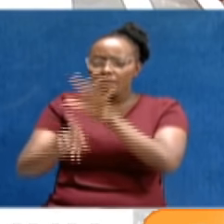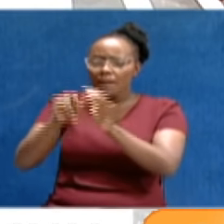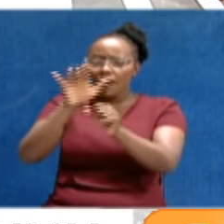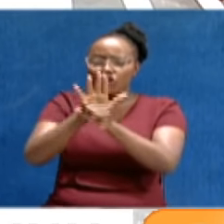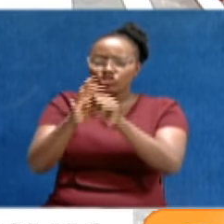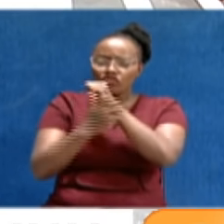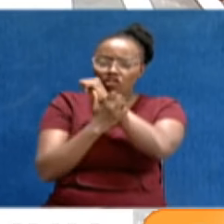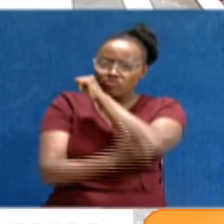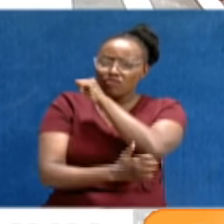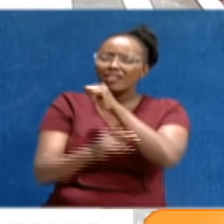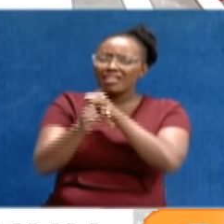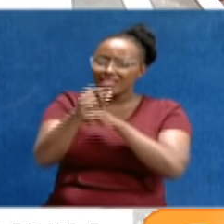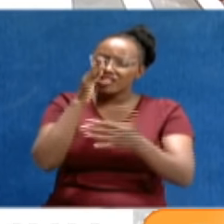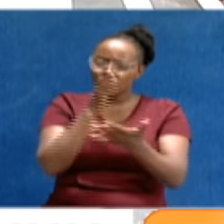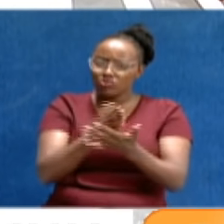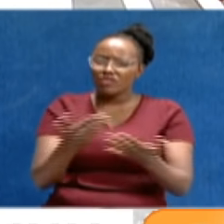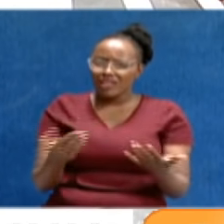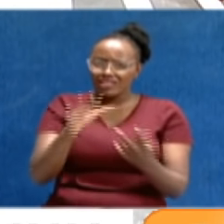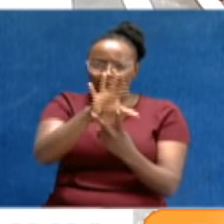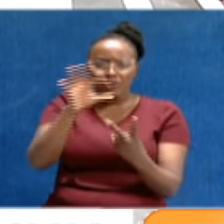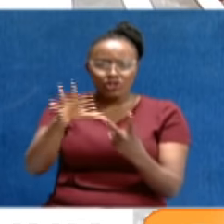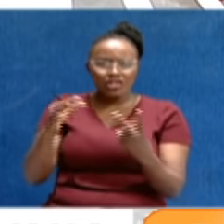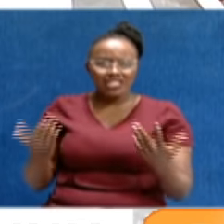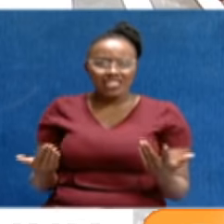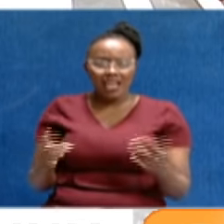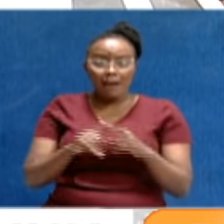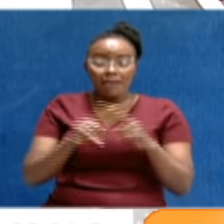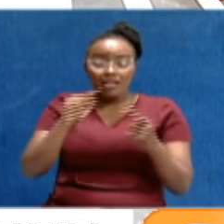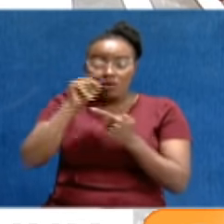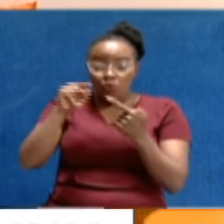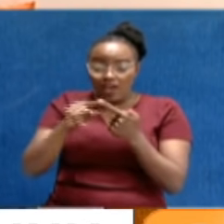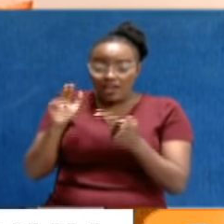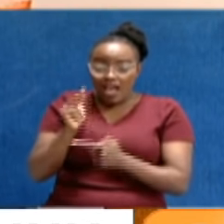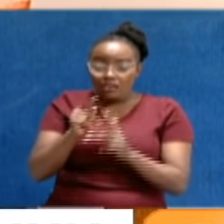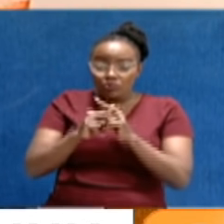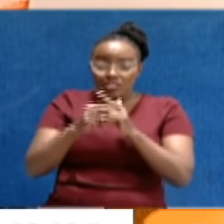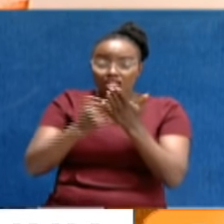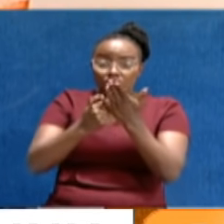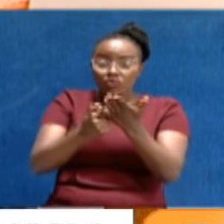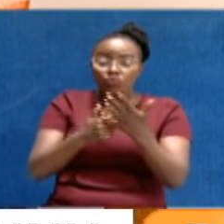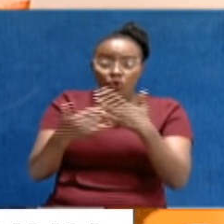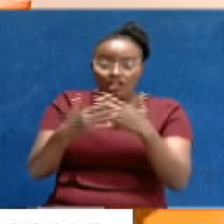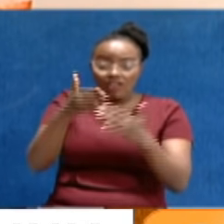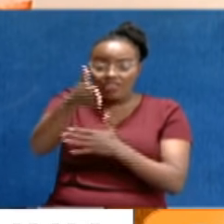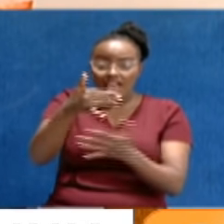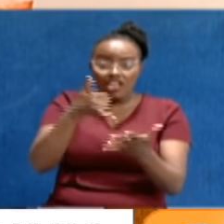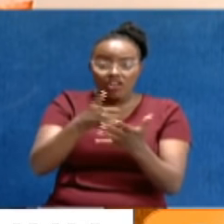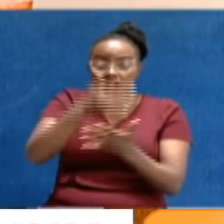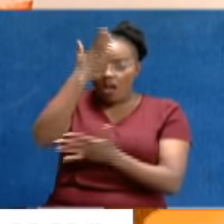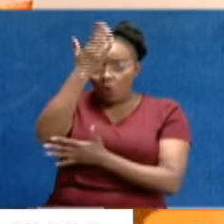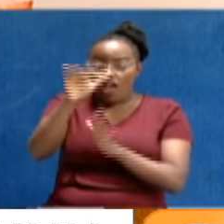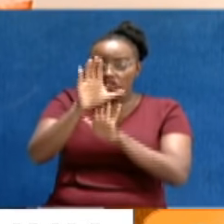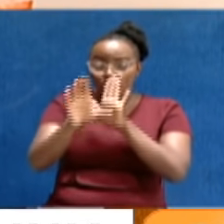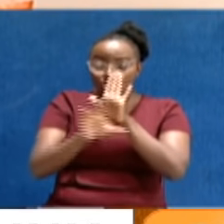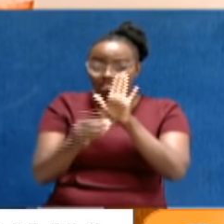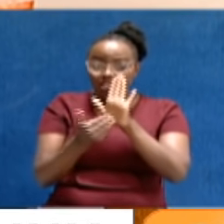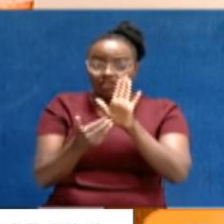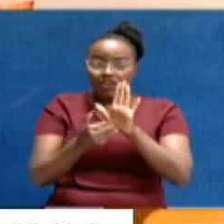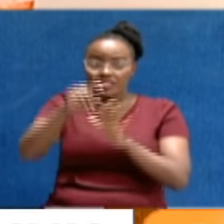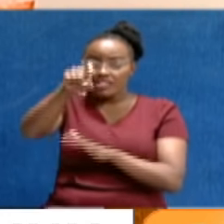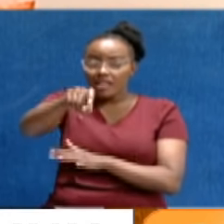lot of poverty and whatever. Yes. And that is true. Mm. It's a priority. That is true. But when do we begin to discuss the content? Because the content of the